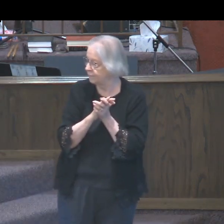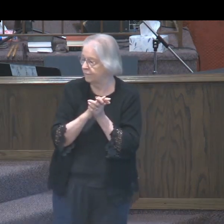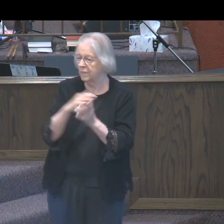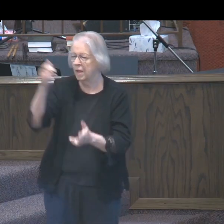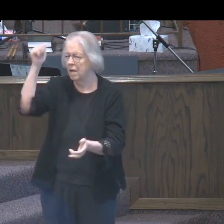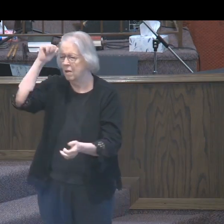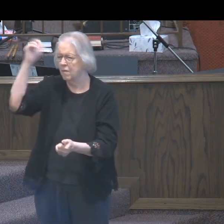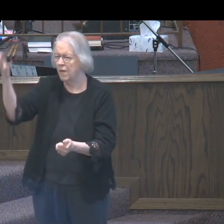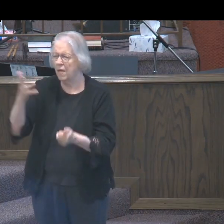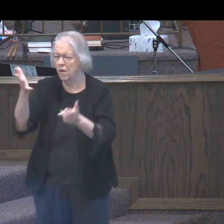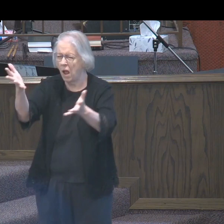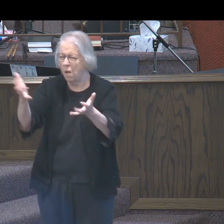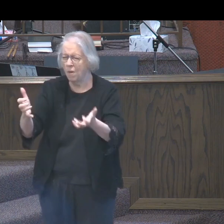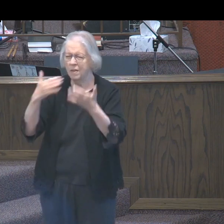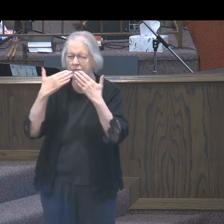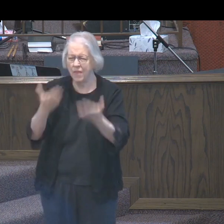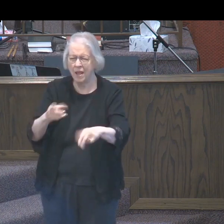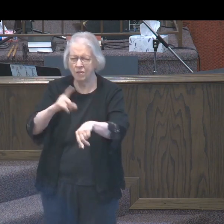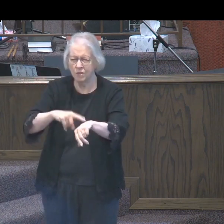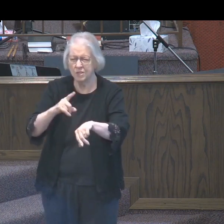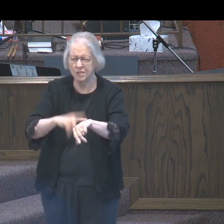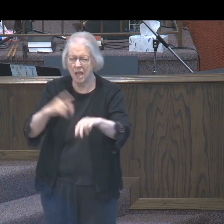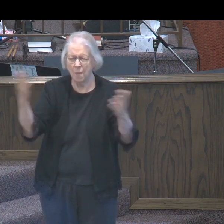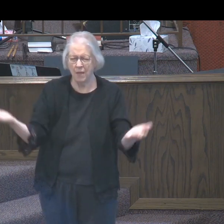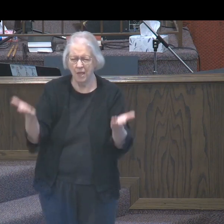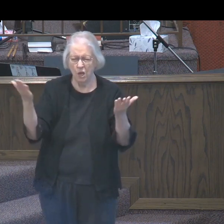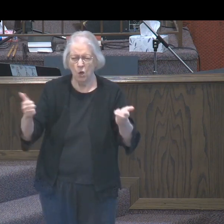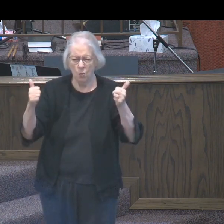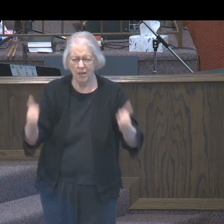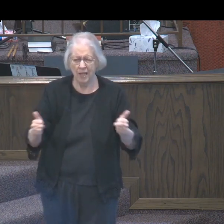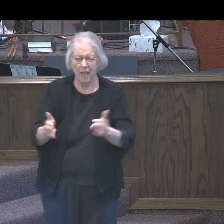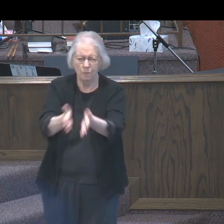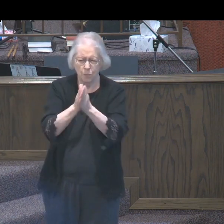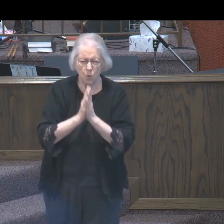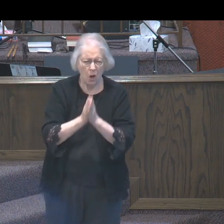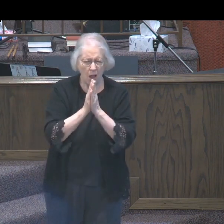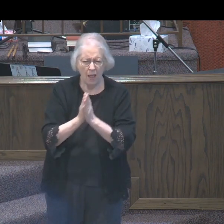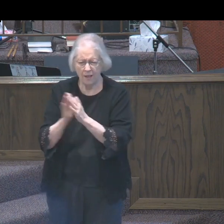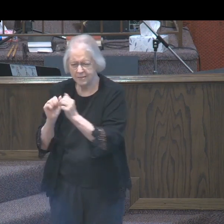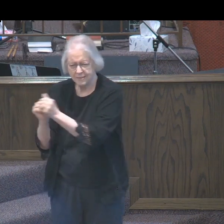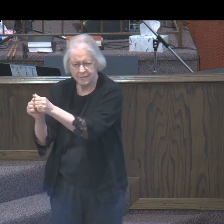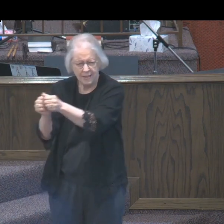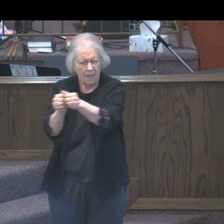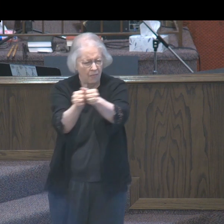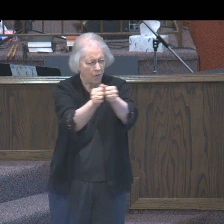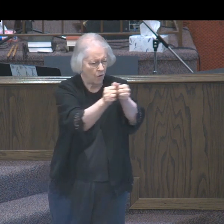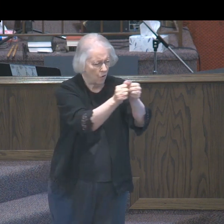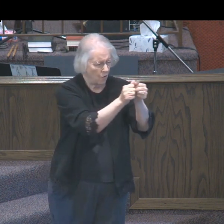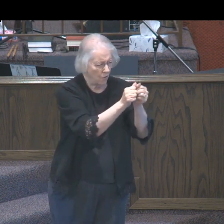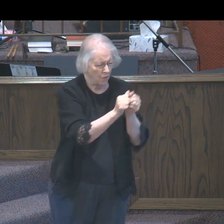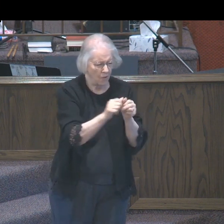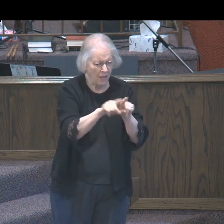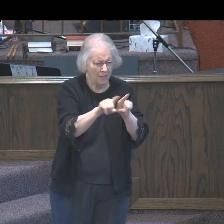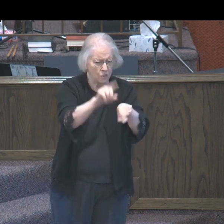Father, Lord, we thank you for this time that we can come together as a family and pray before you, Lord, bring